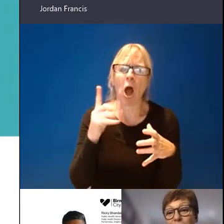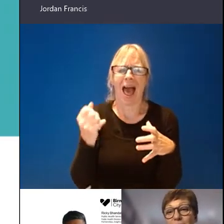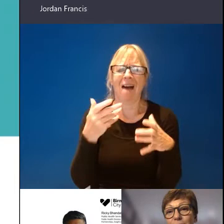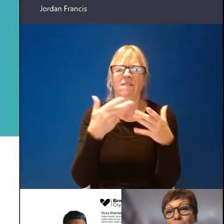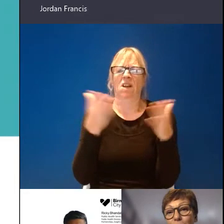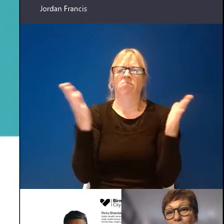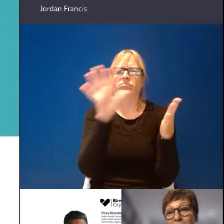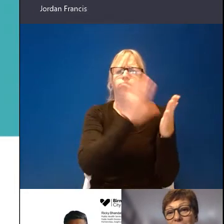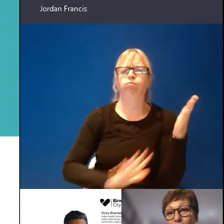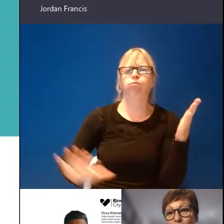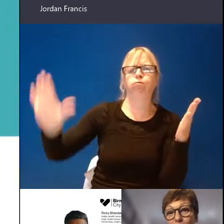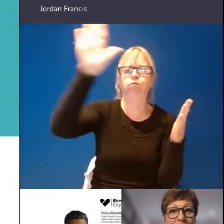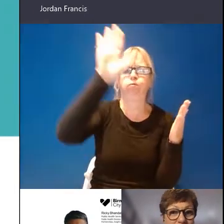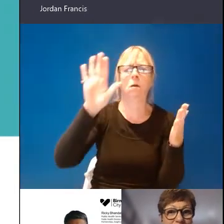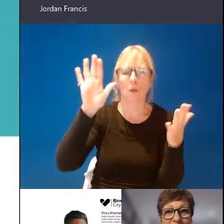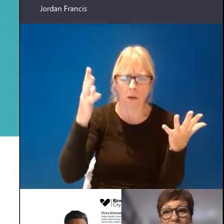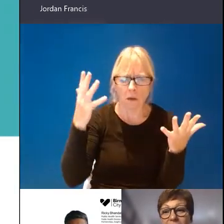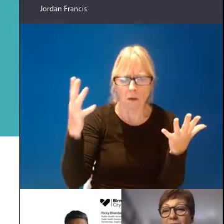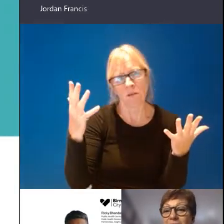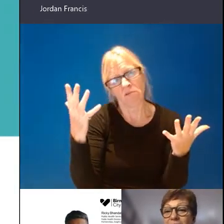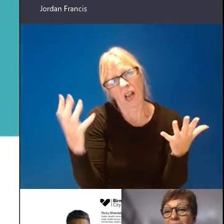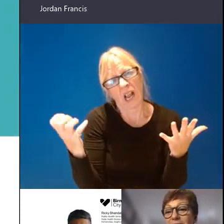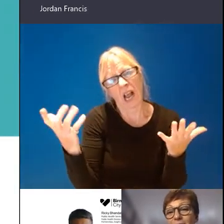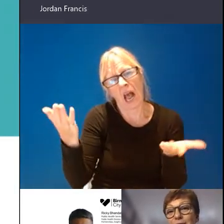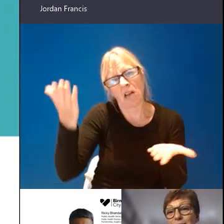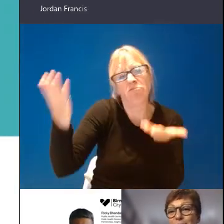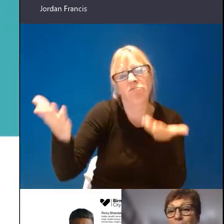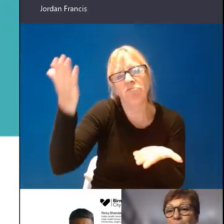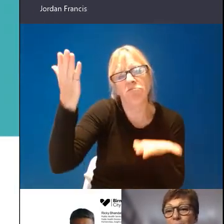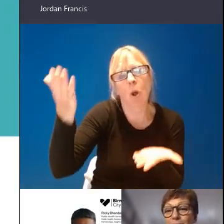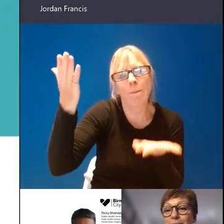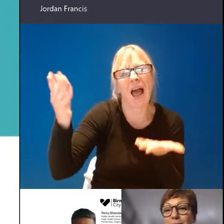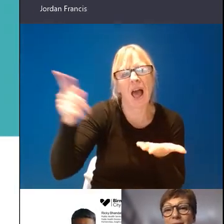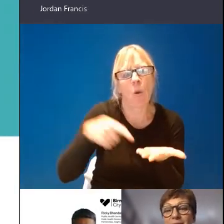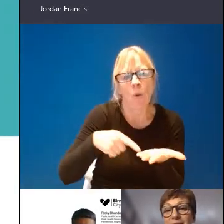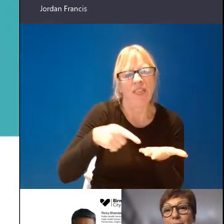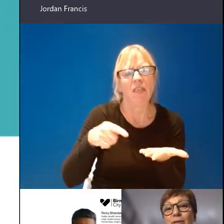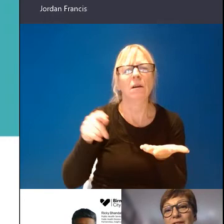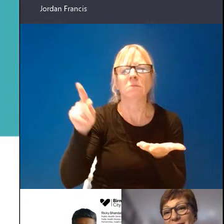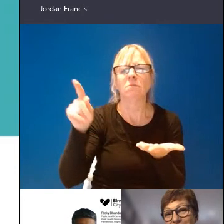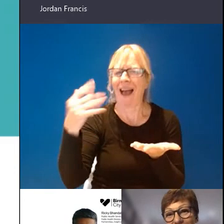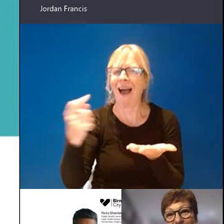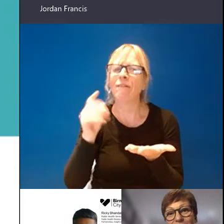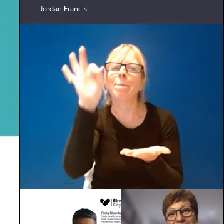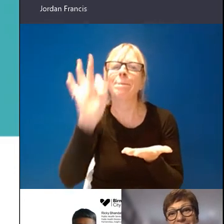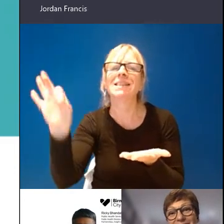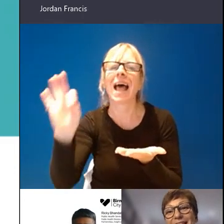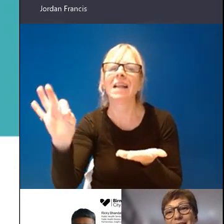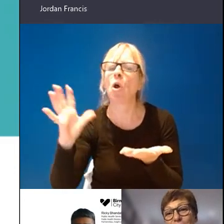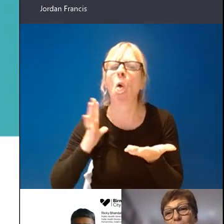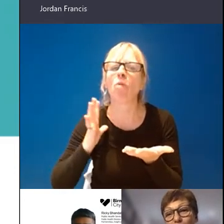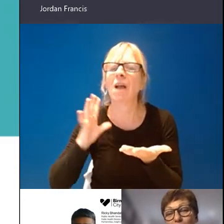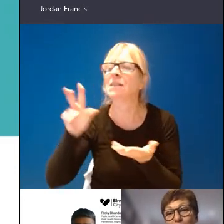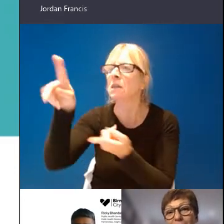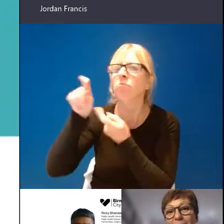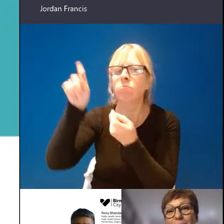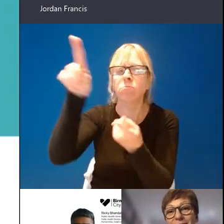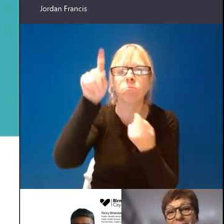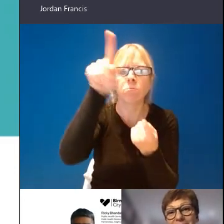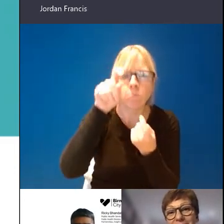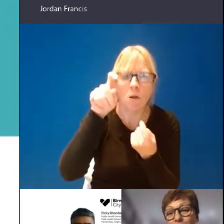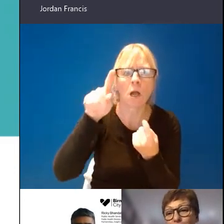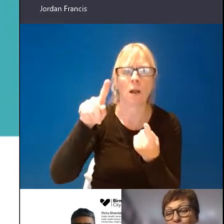that we've seen in the literature to our population in Birmingham to have an idea, and also some opportunities, I think, around data linkage